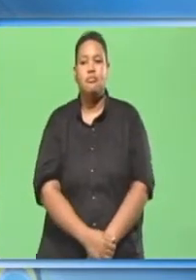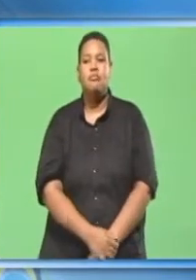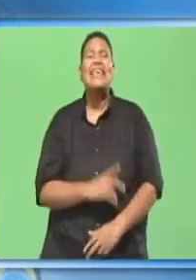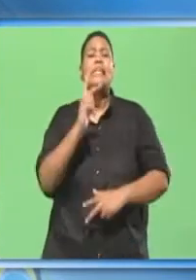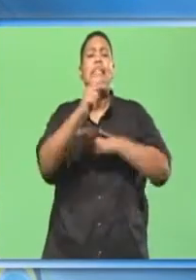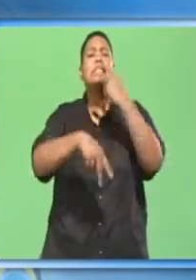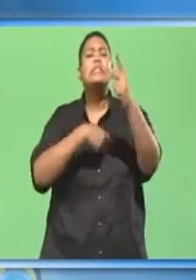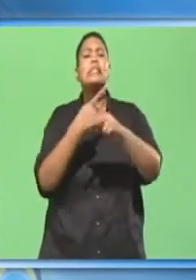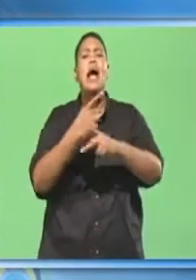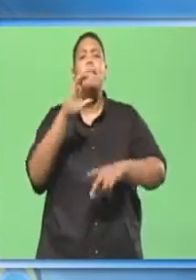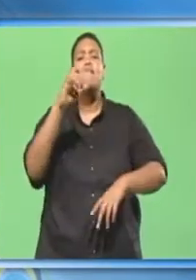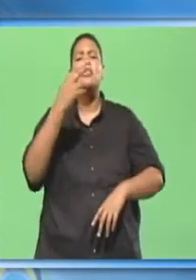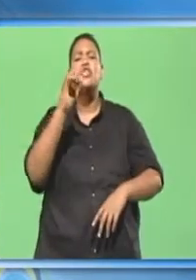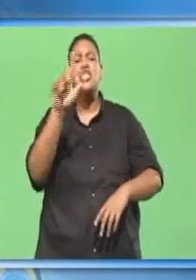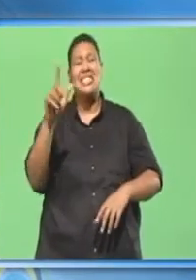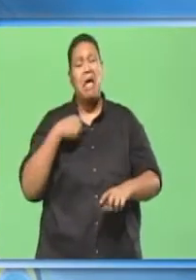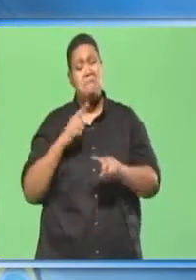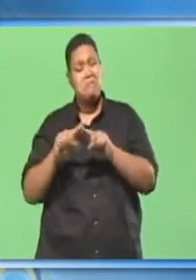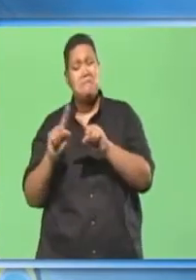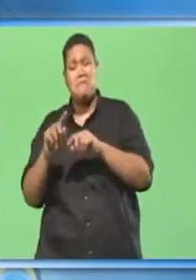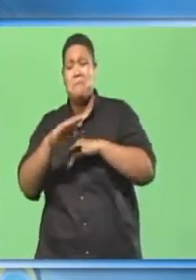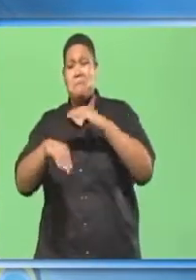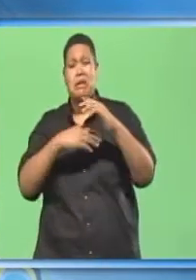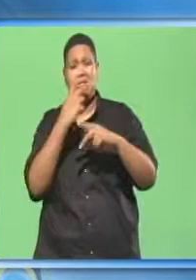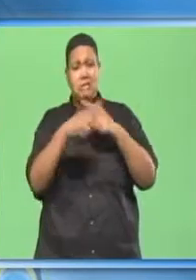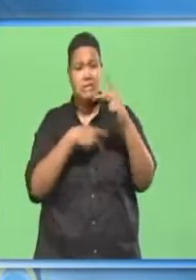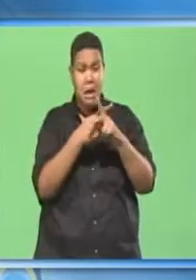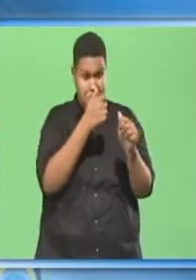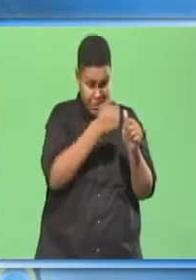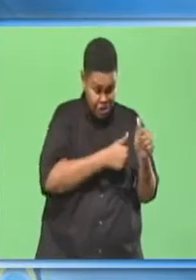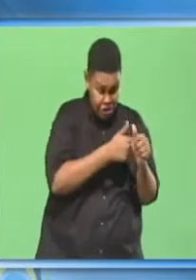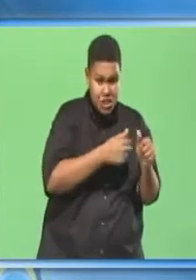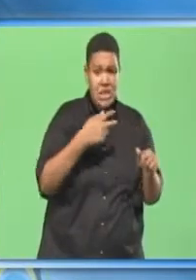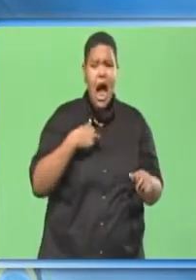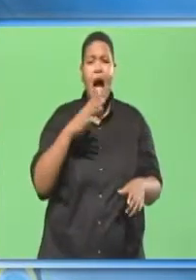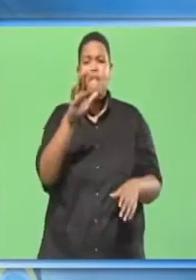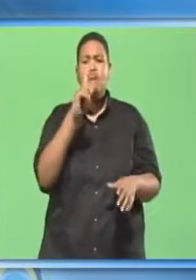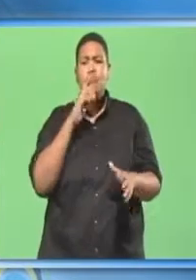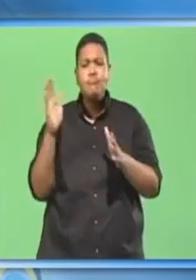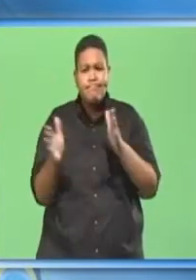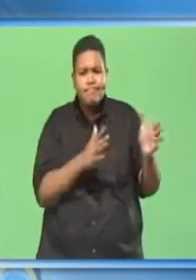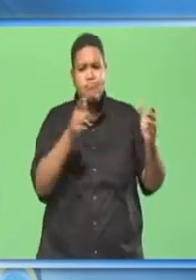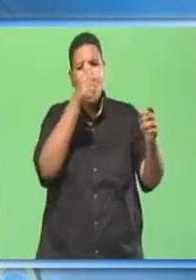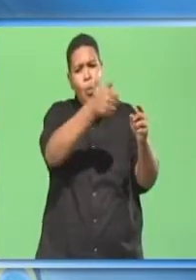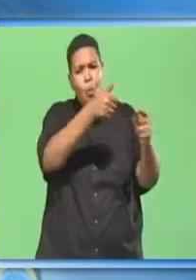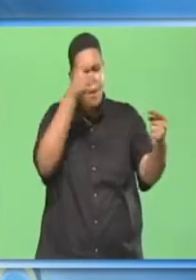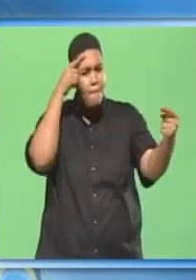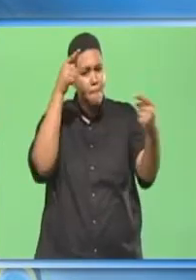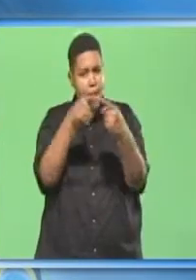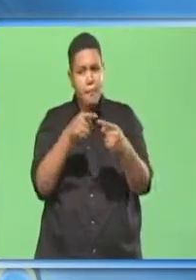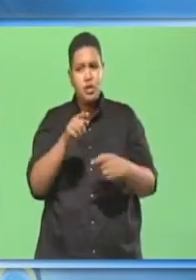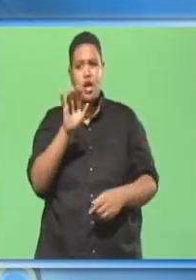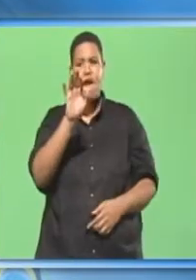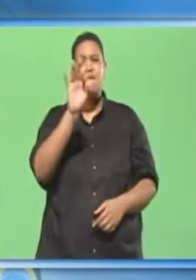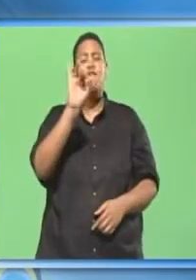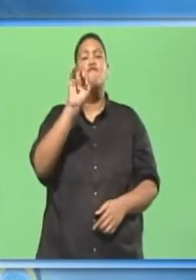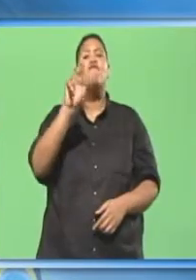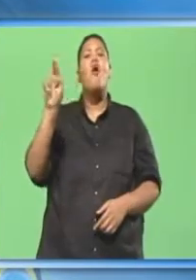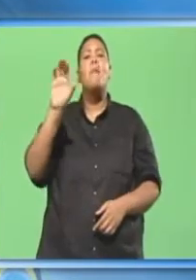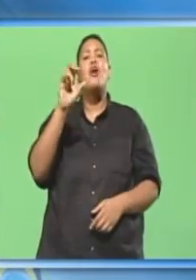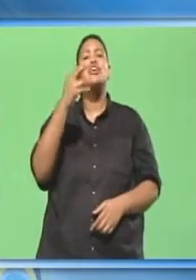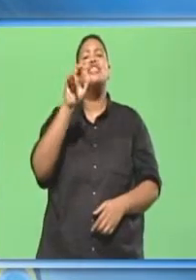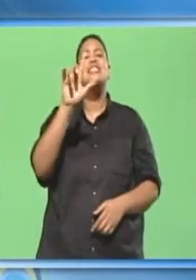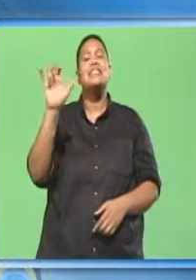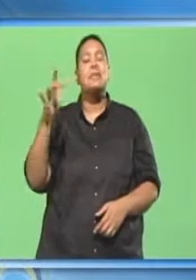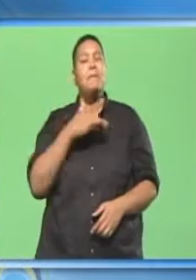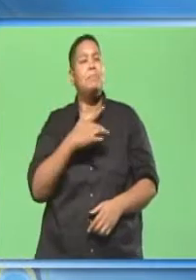Types of chisels. There are several basic types of chisels. Each type has its intended purpose. Firmer chisels. Firmer chisels